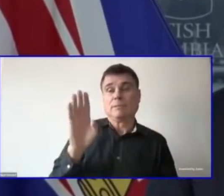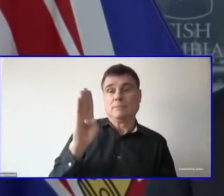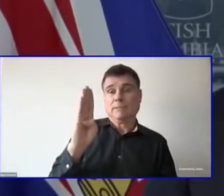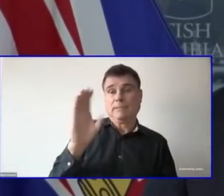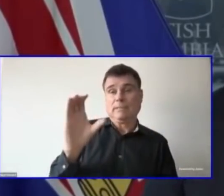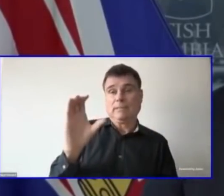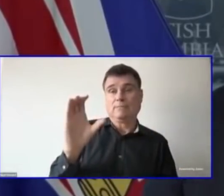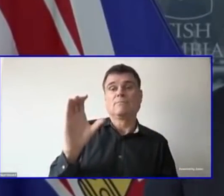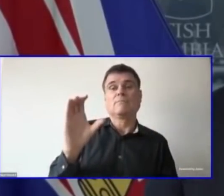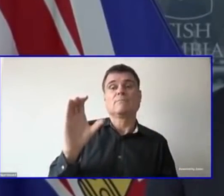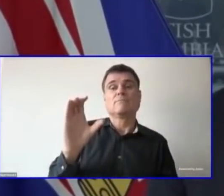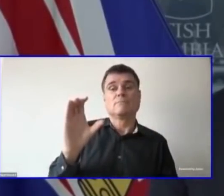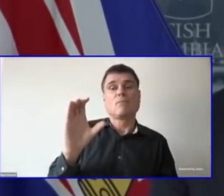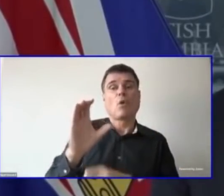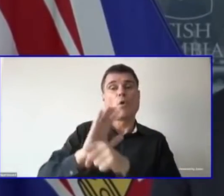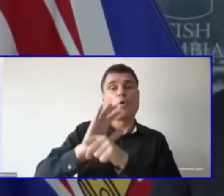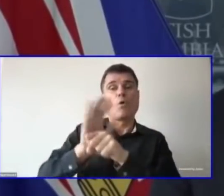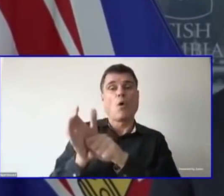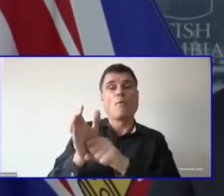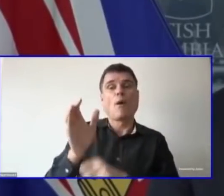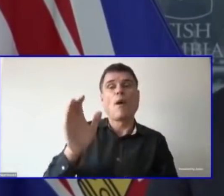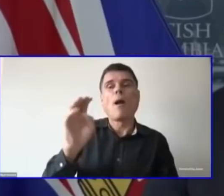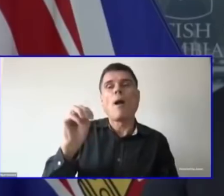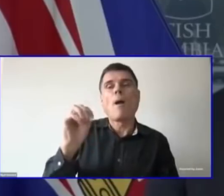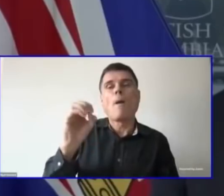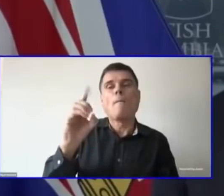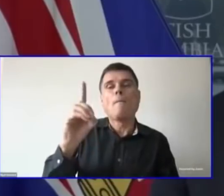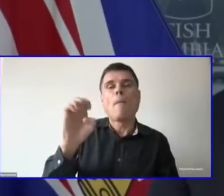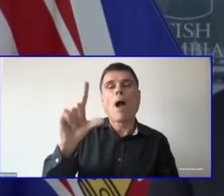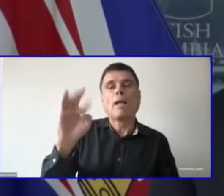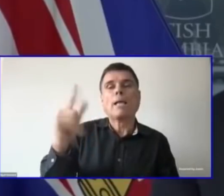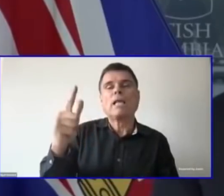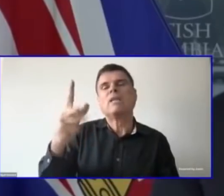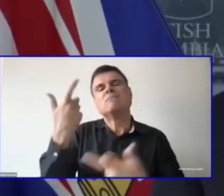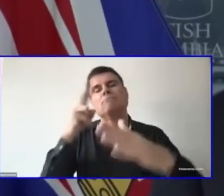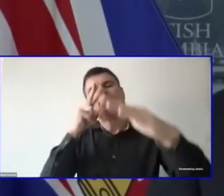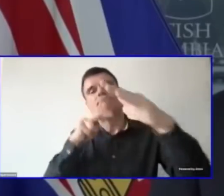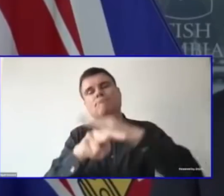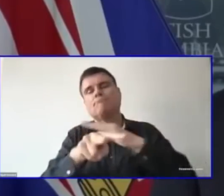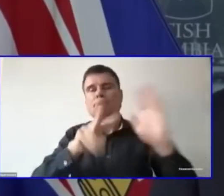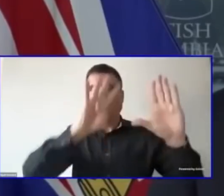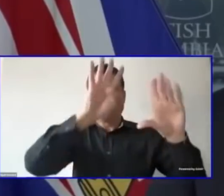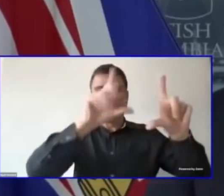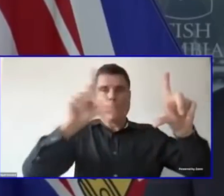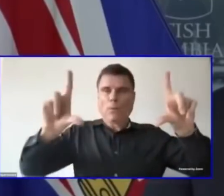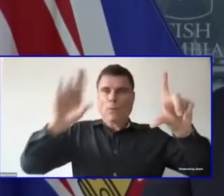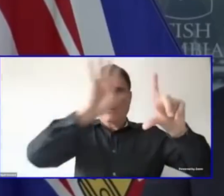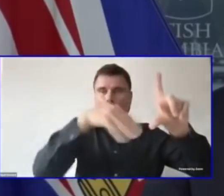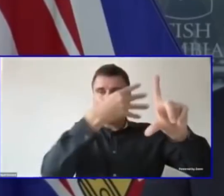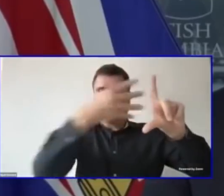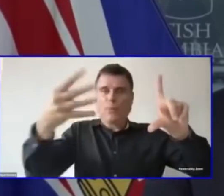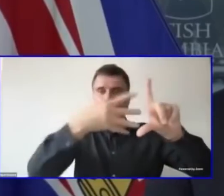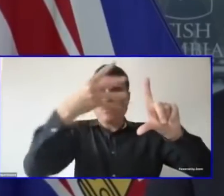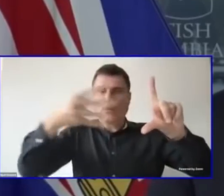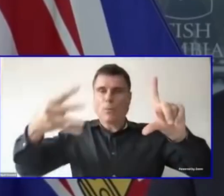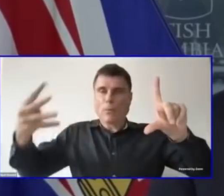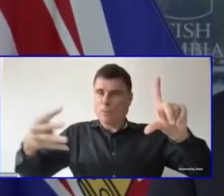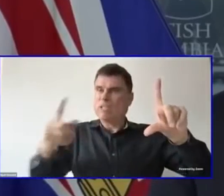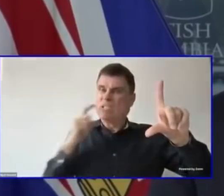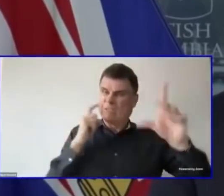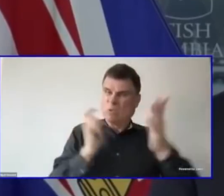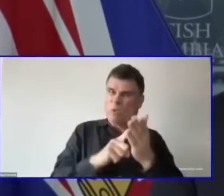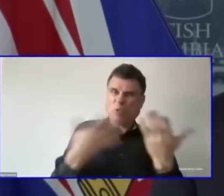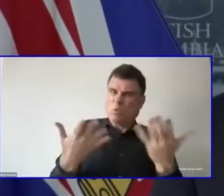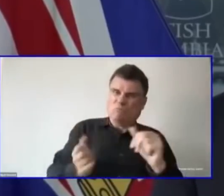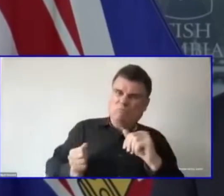It's predicting a tidal wave of Omicron by the end of the first week in January, followed by a hospitalization rate